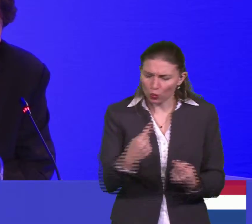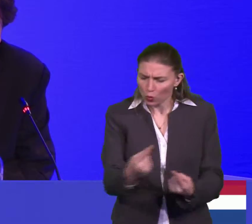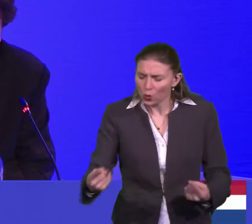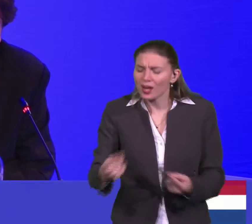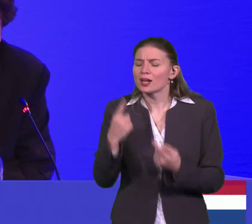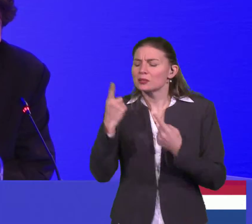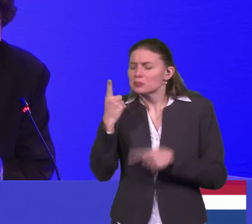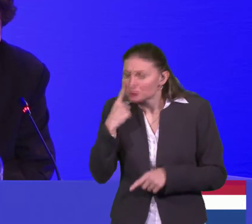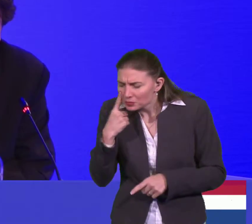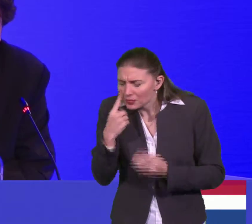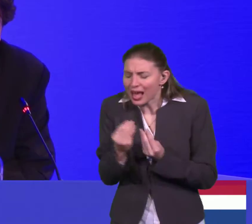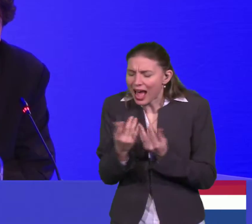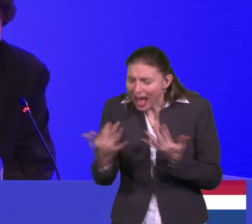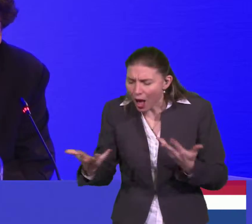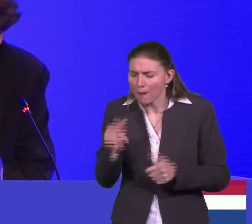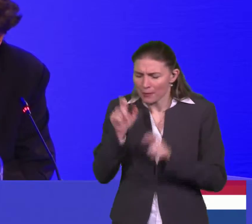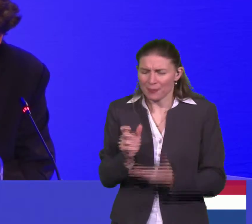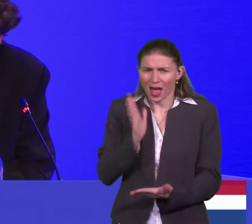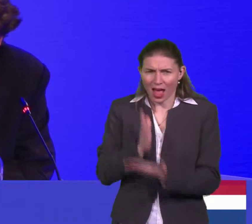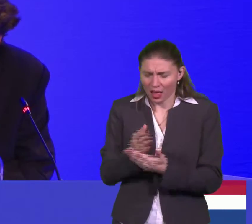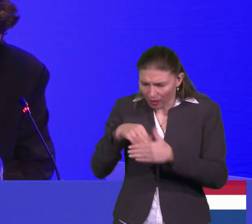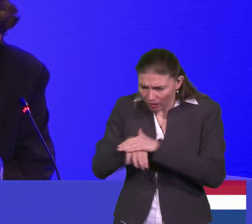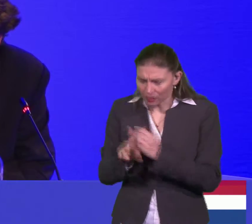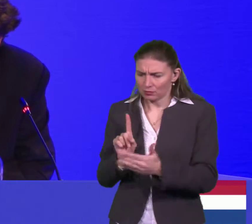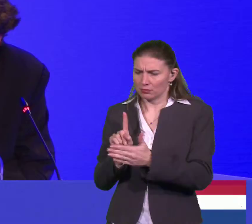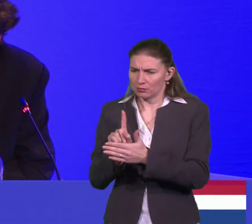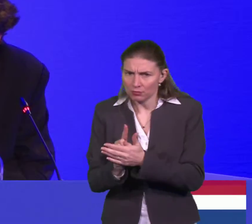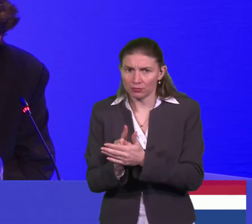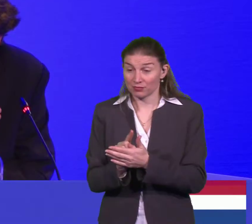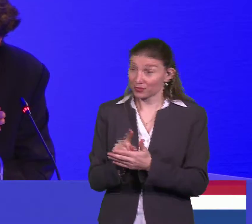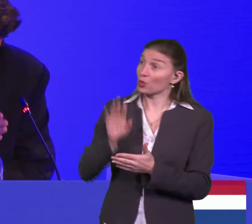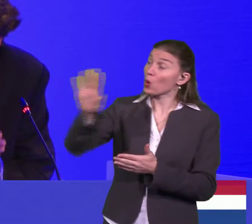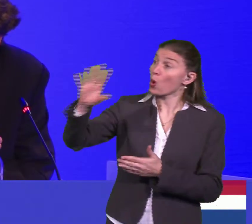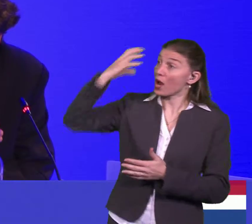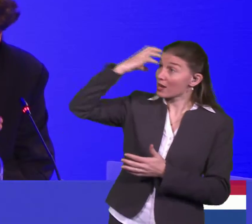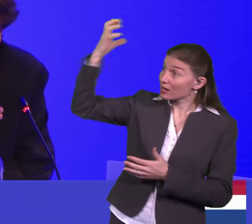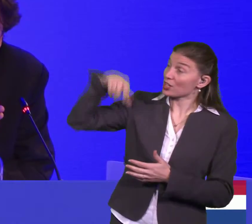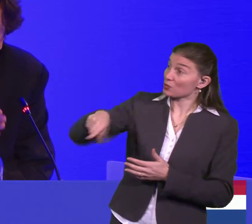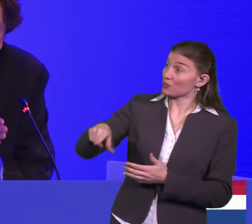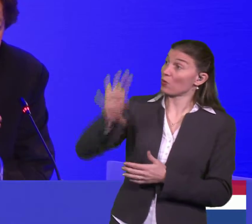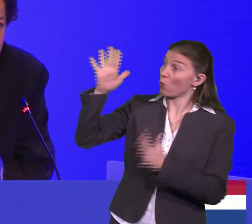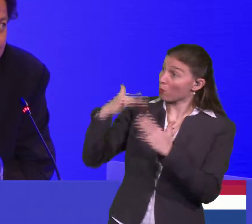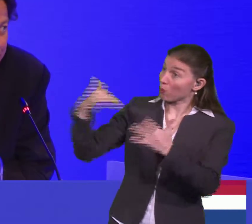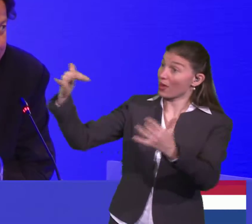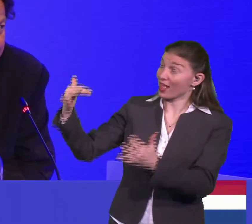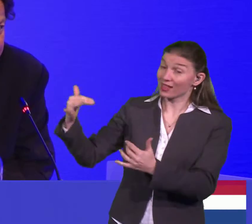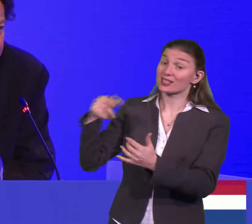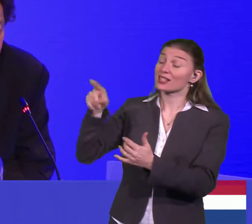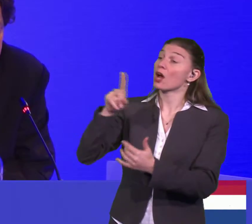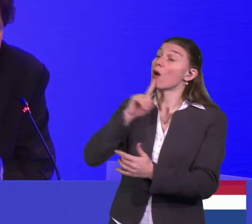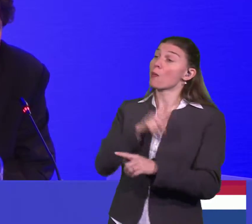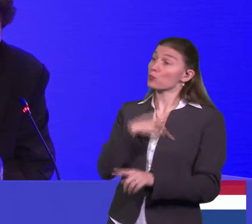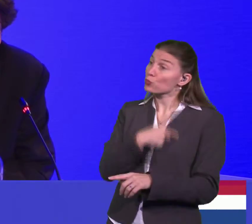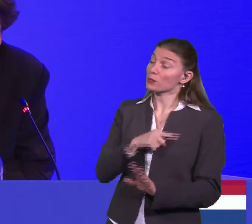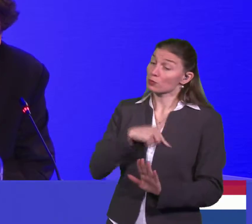going for Frontex and EASO. Are they really delivering, your national governments and your parliaments, for what has been promised?